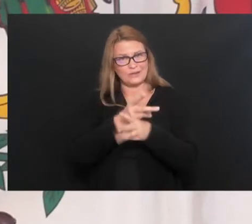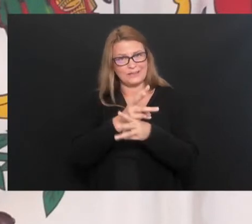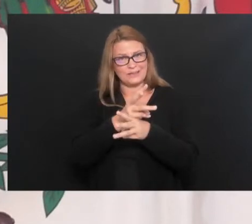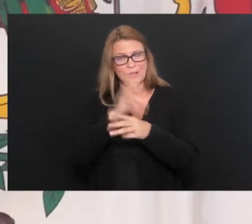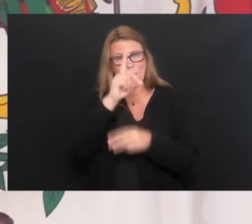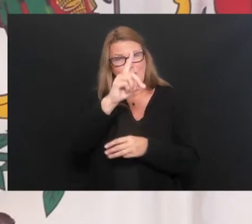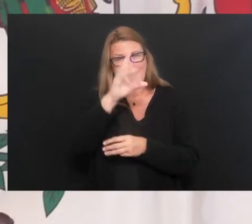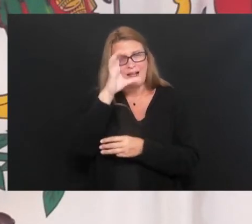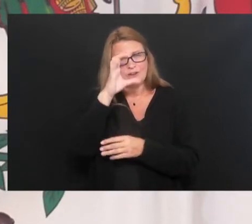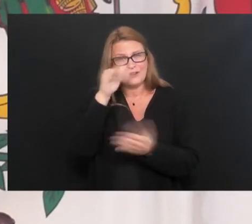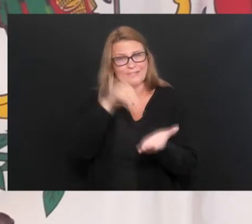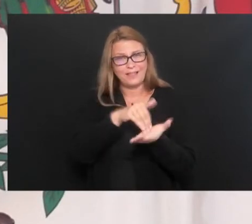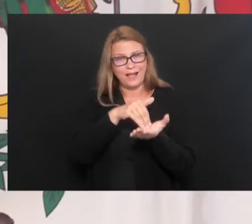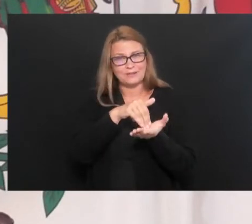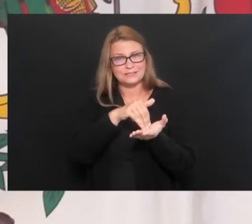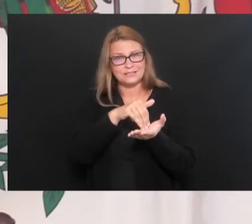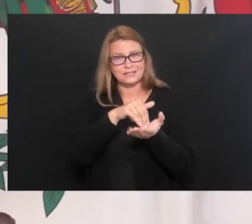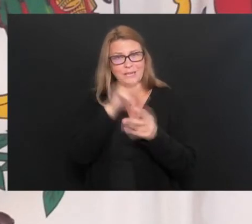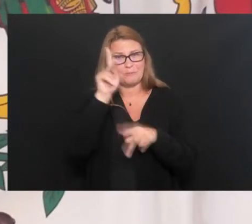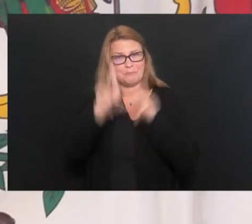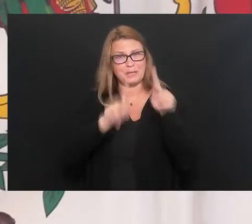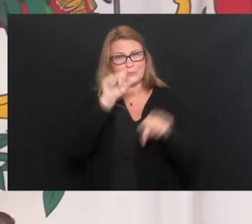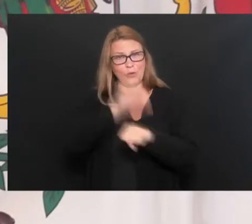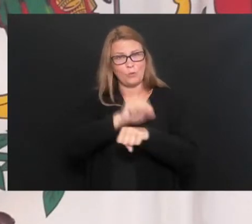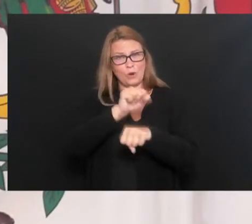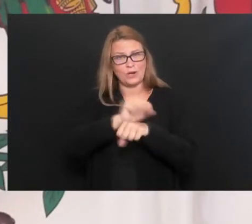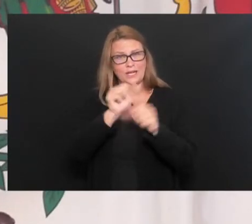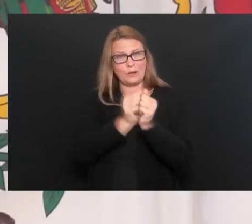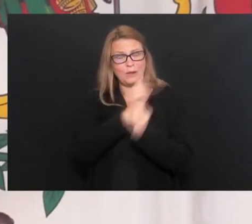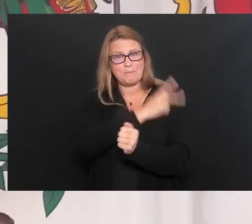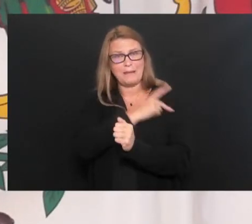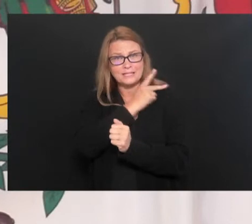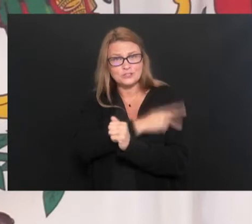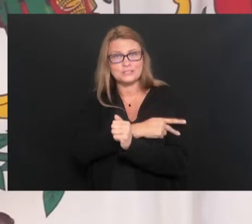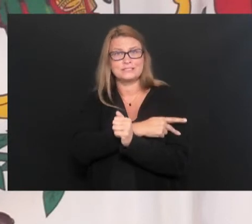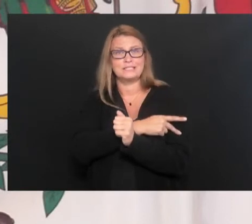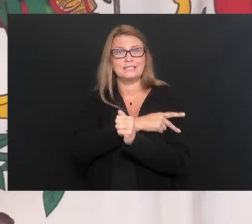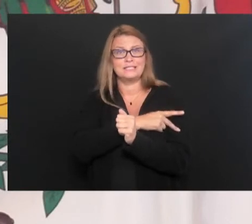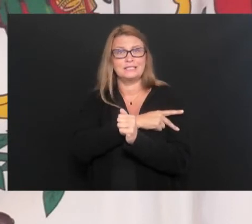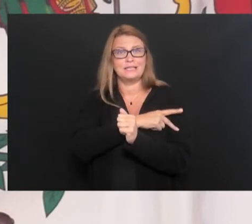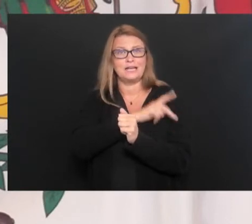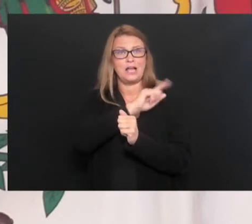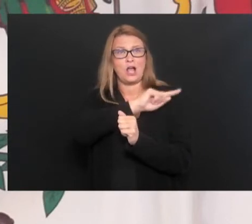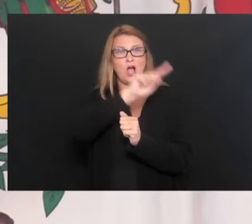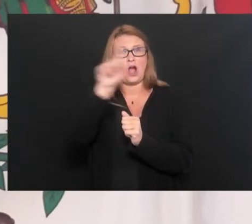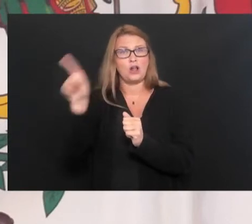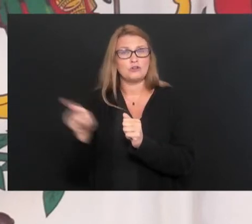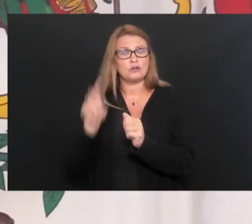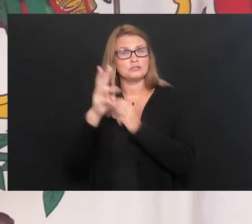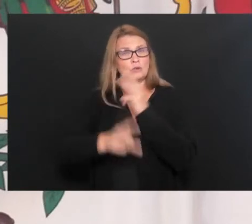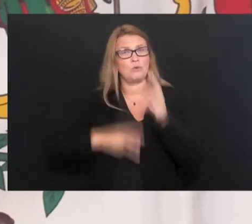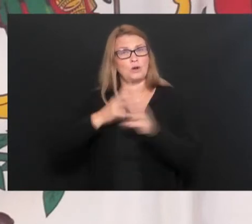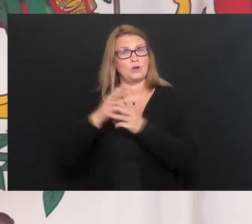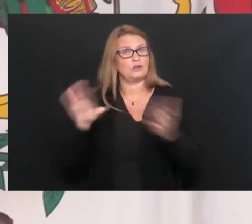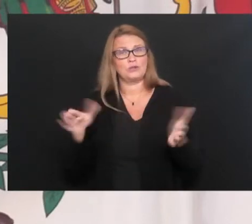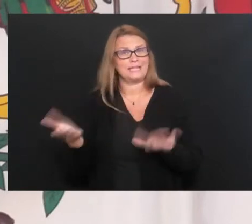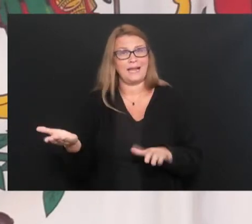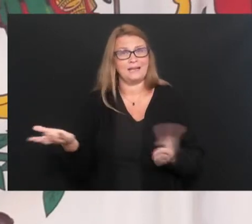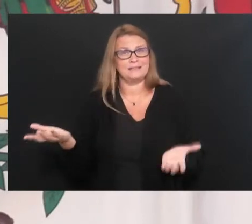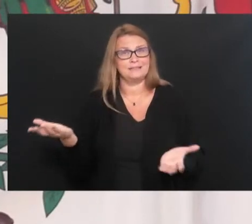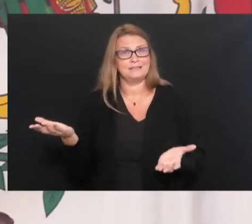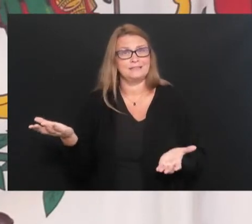100,000 people that were working with our patients or with their patients all across the world are dead. They're